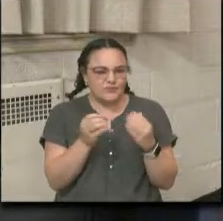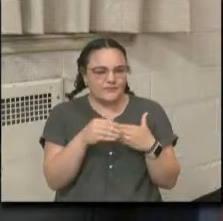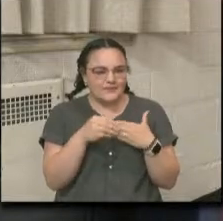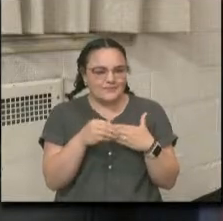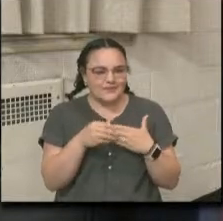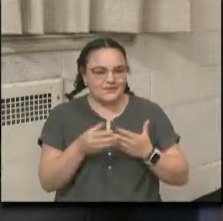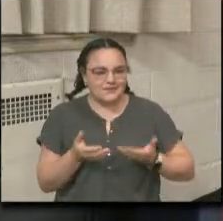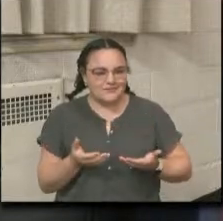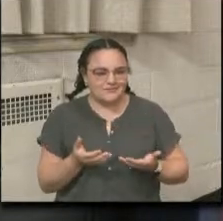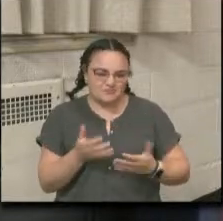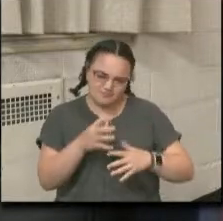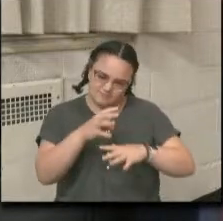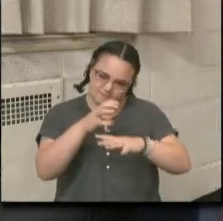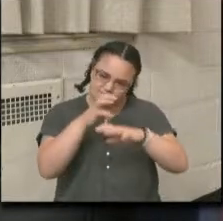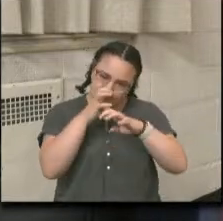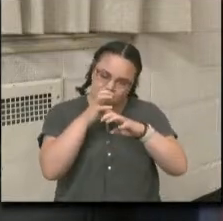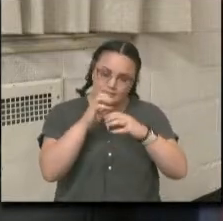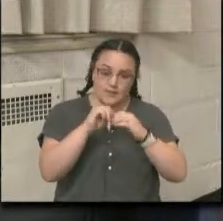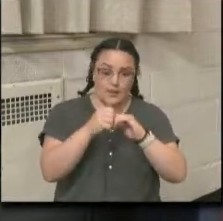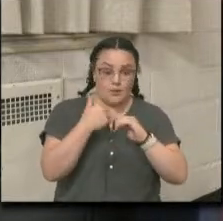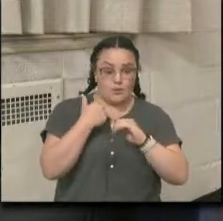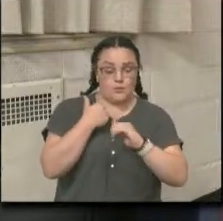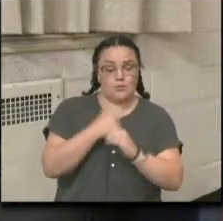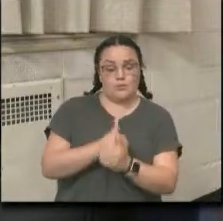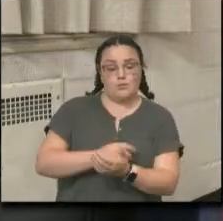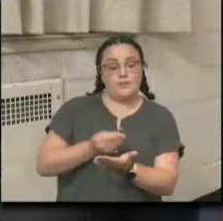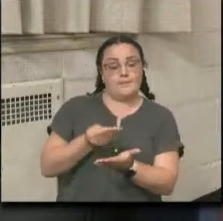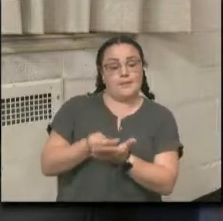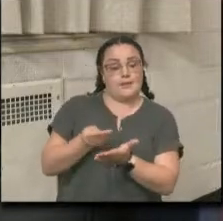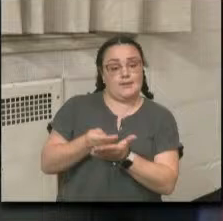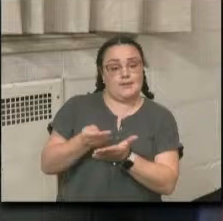to us funding the office.